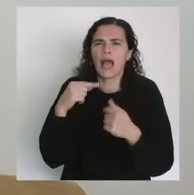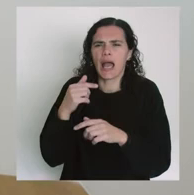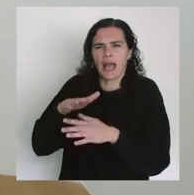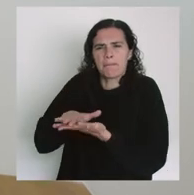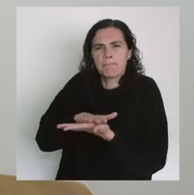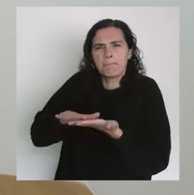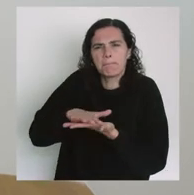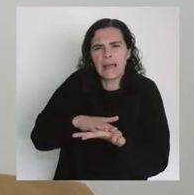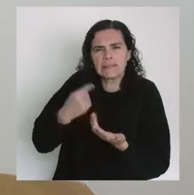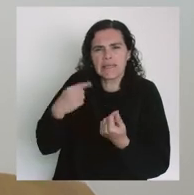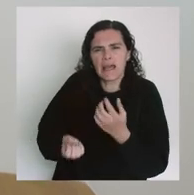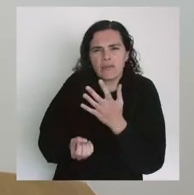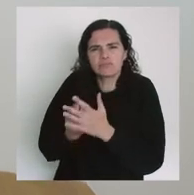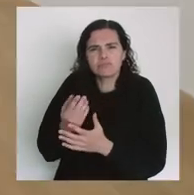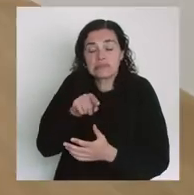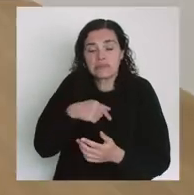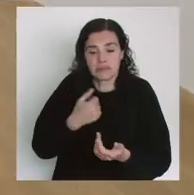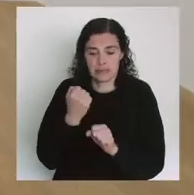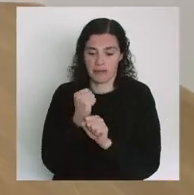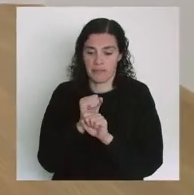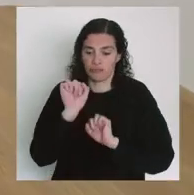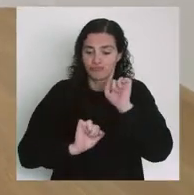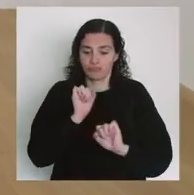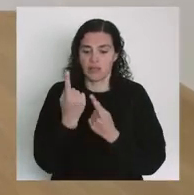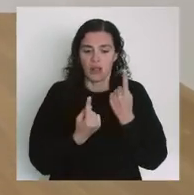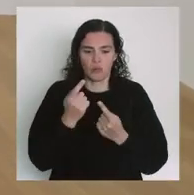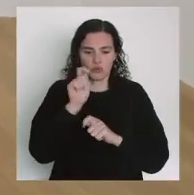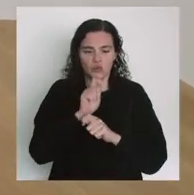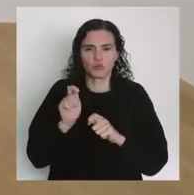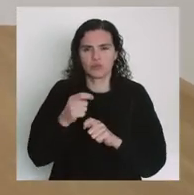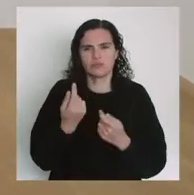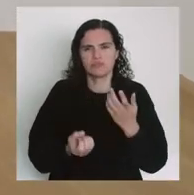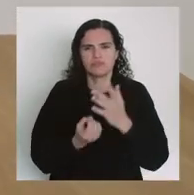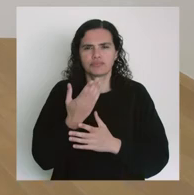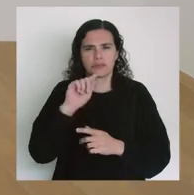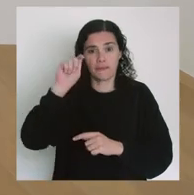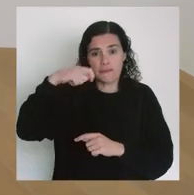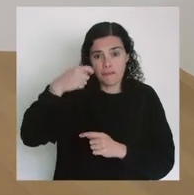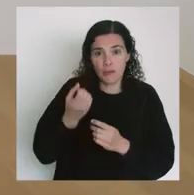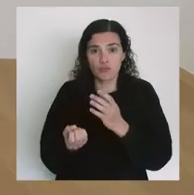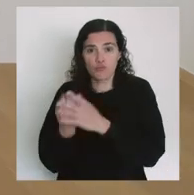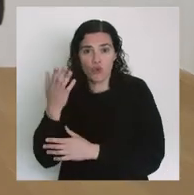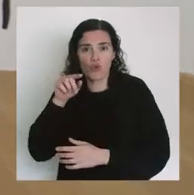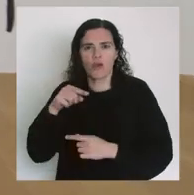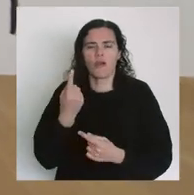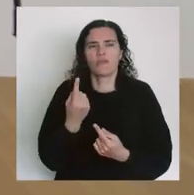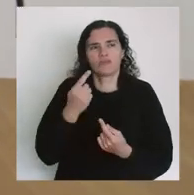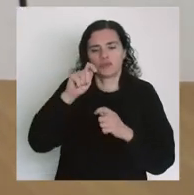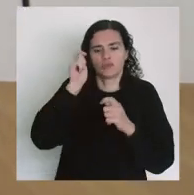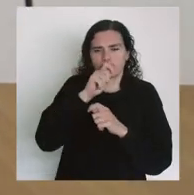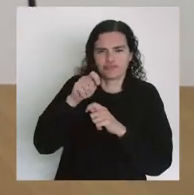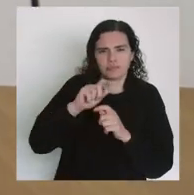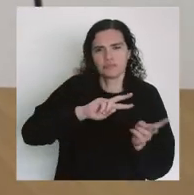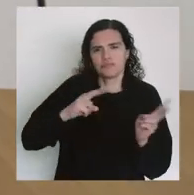have a source. For instance, in their work, some sculpture appear first in film, and then are sculpture and